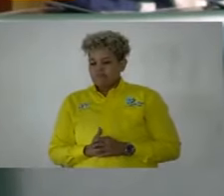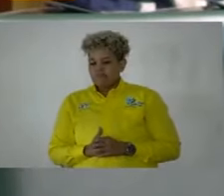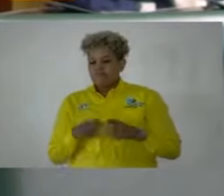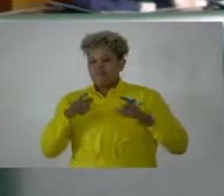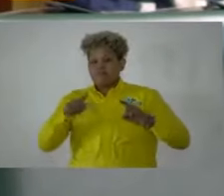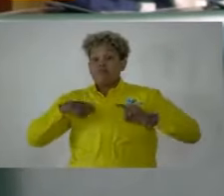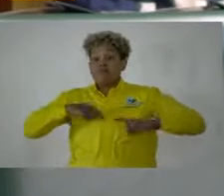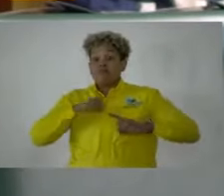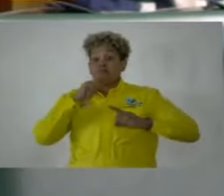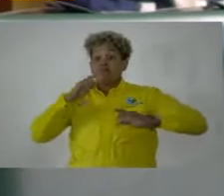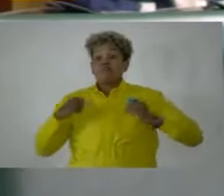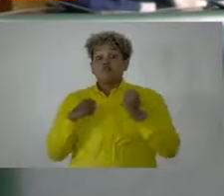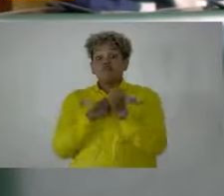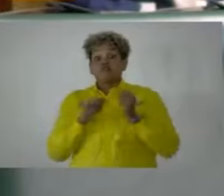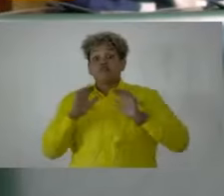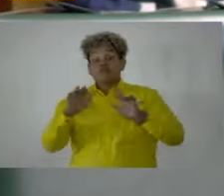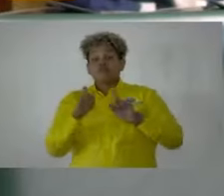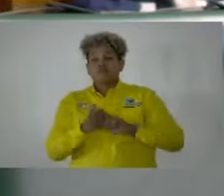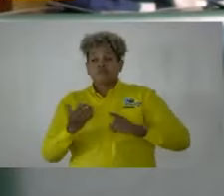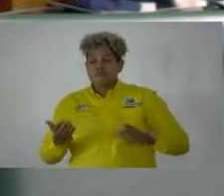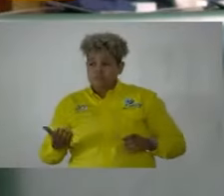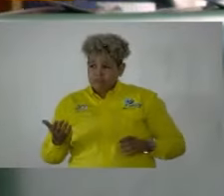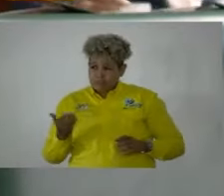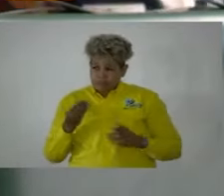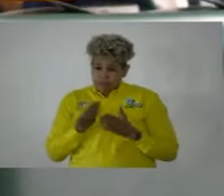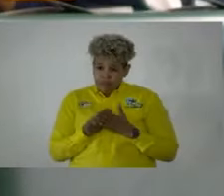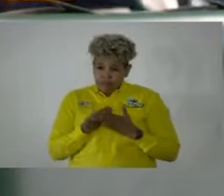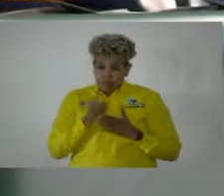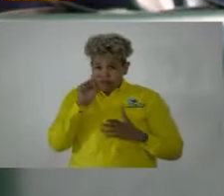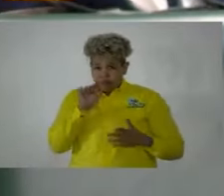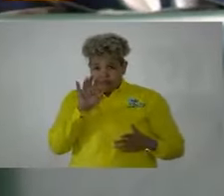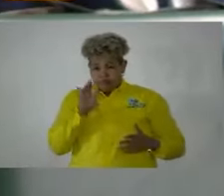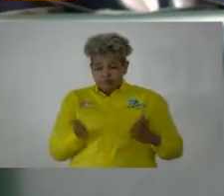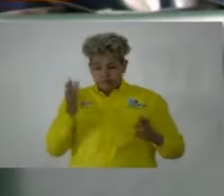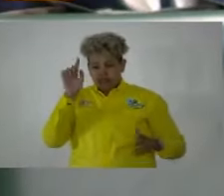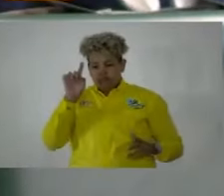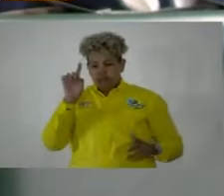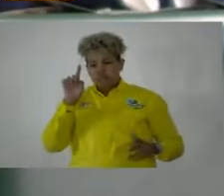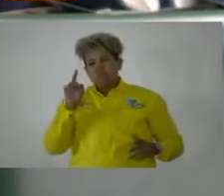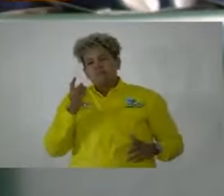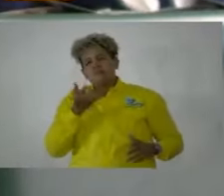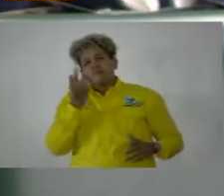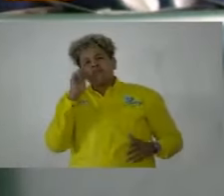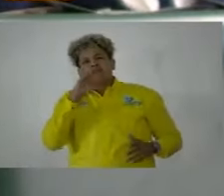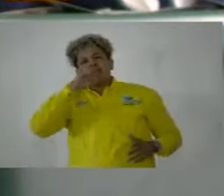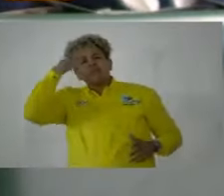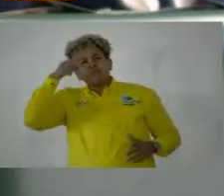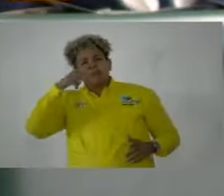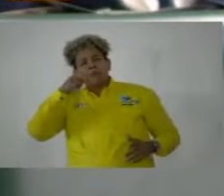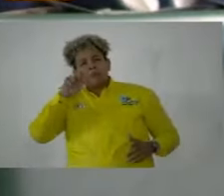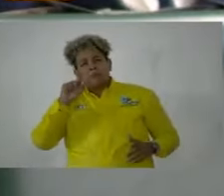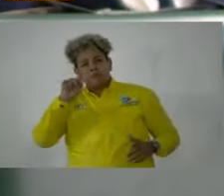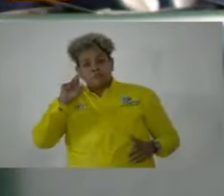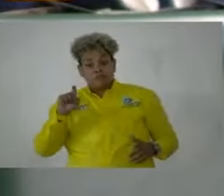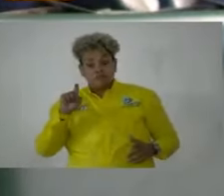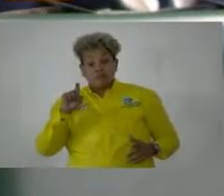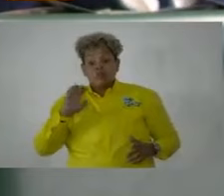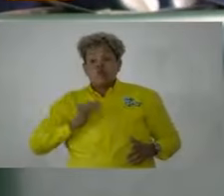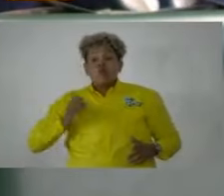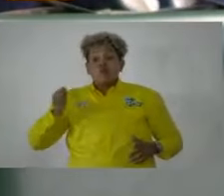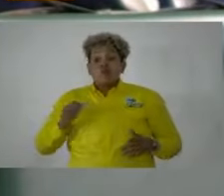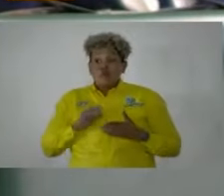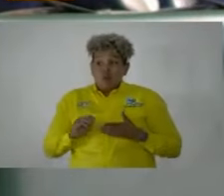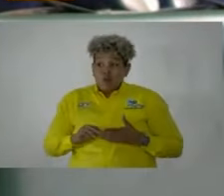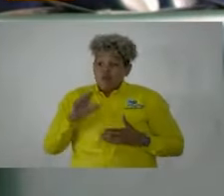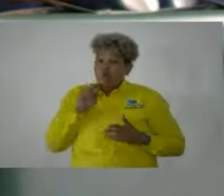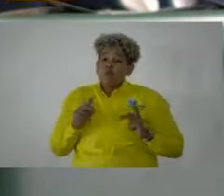While we endorse the raising of the threshold for the income tax on pensions, the truth is that our pensioners are really